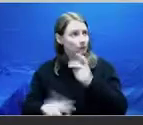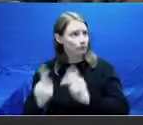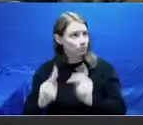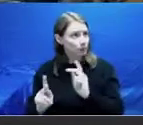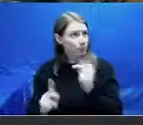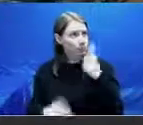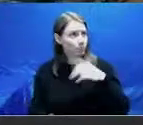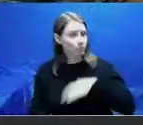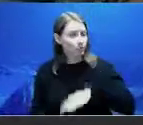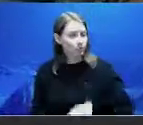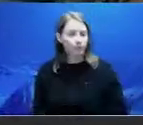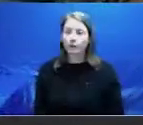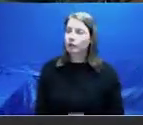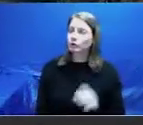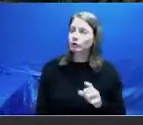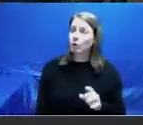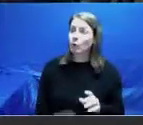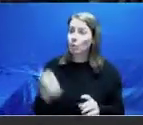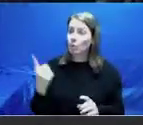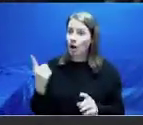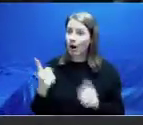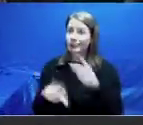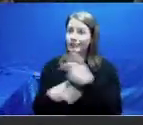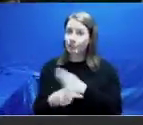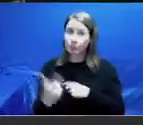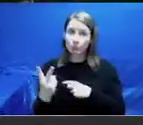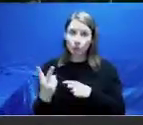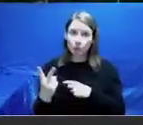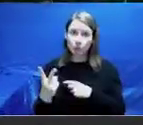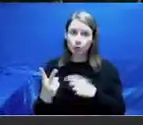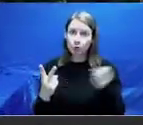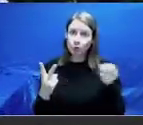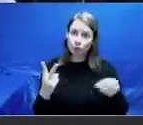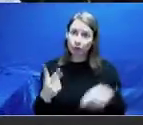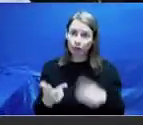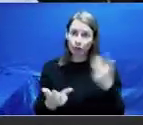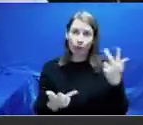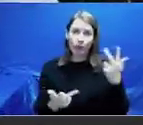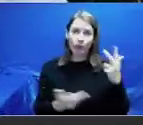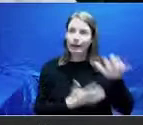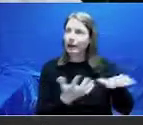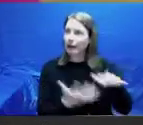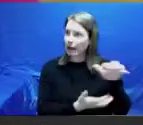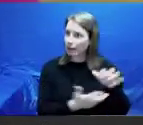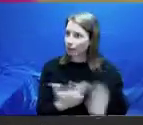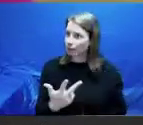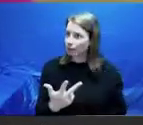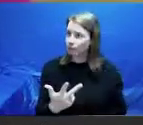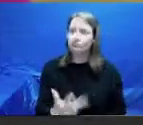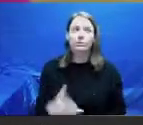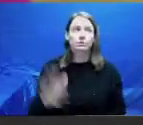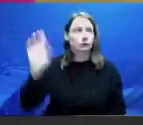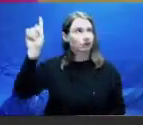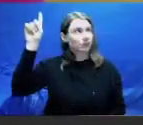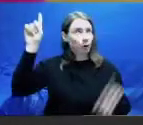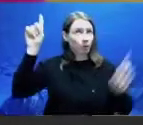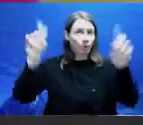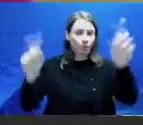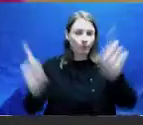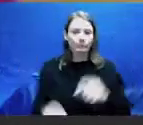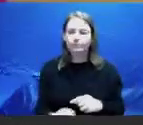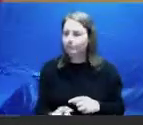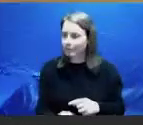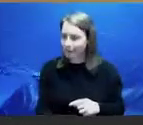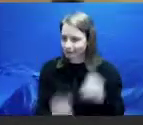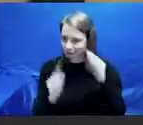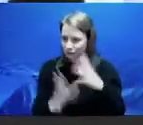cloud. Okay, I think we're gonna keep it. What they do is they call on students, pick 1 or 2 people that wanted to